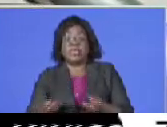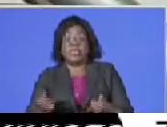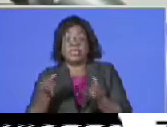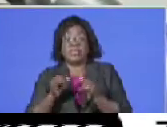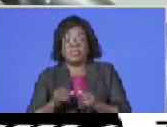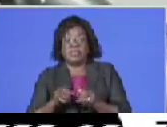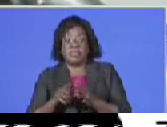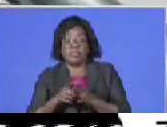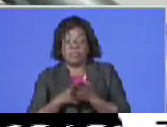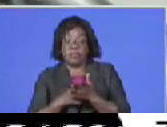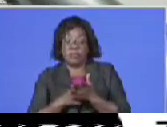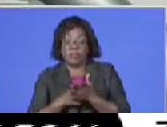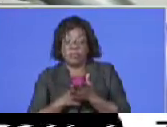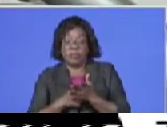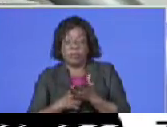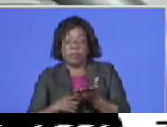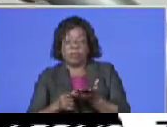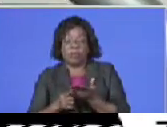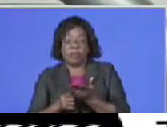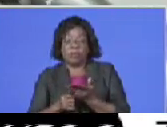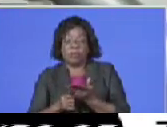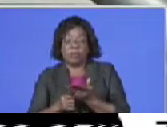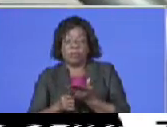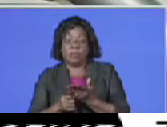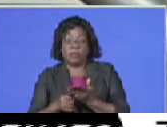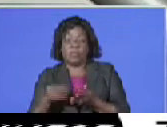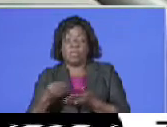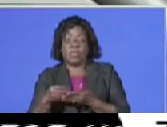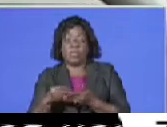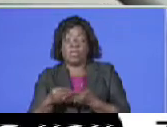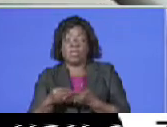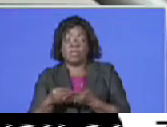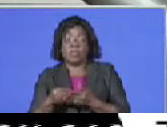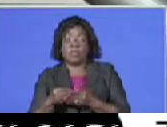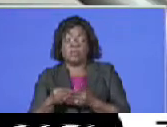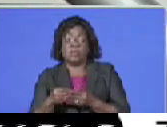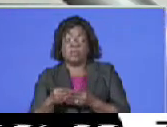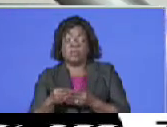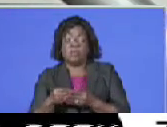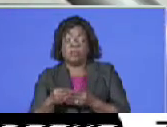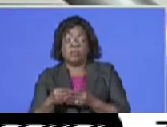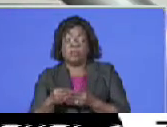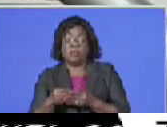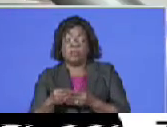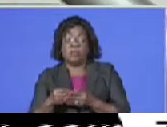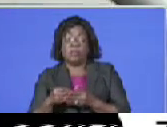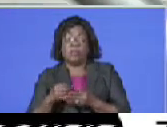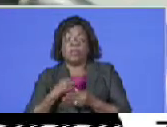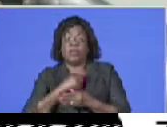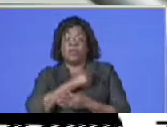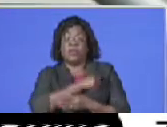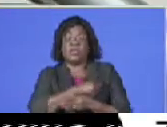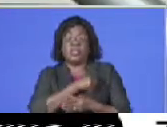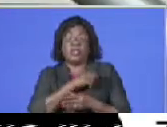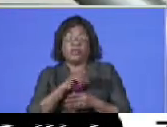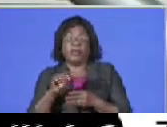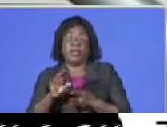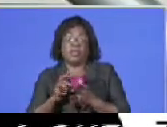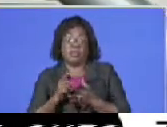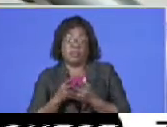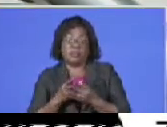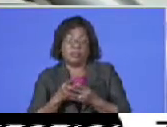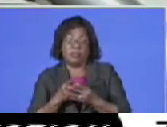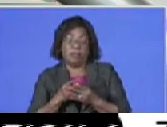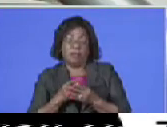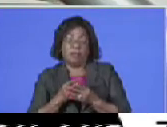normally get back is not a cash refund per se, but usually a credit towards any